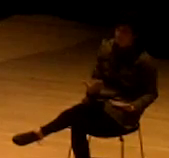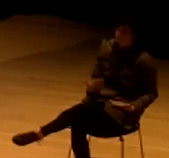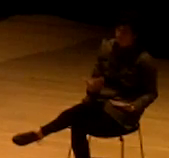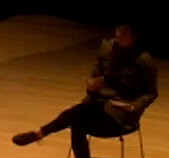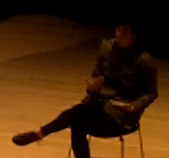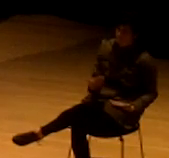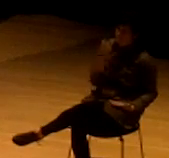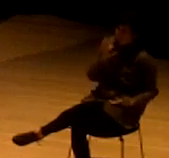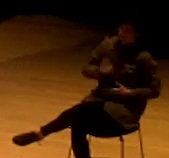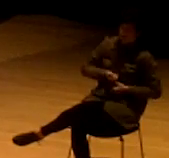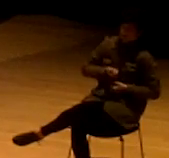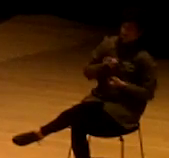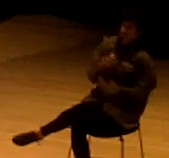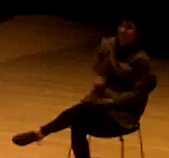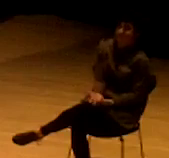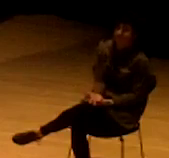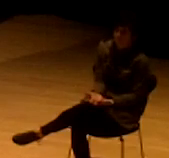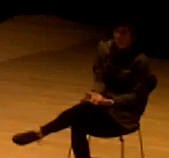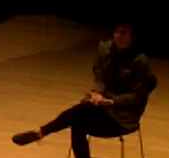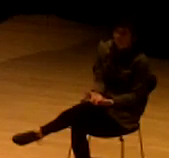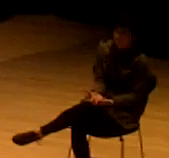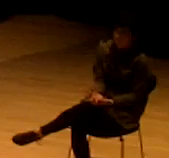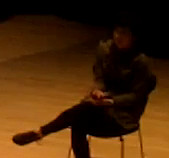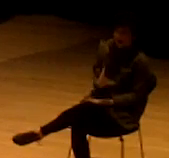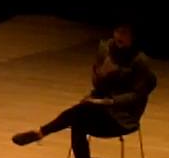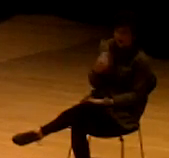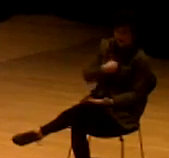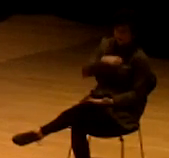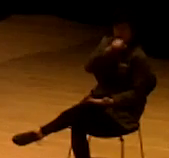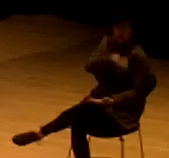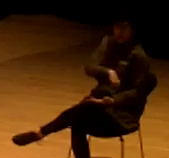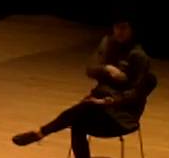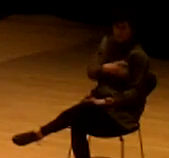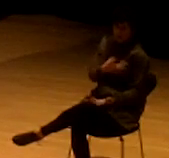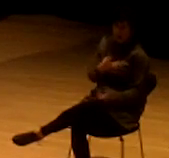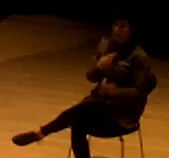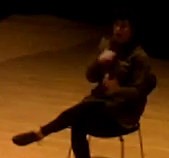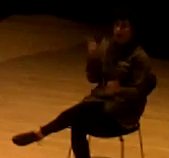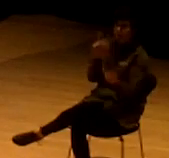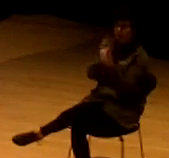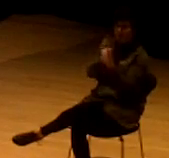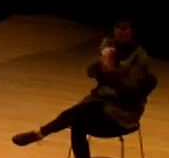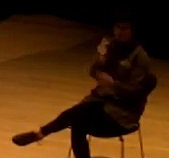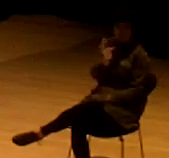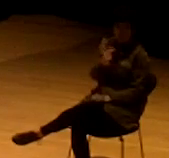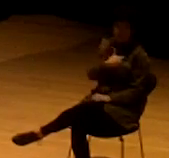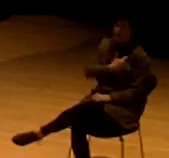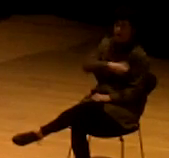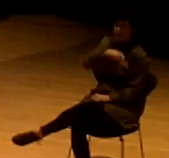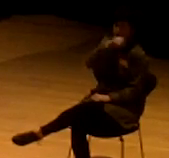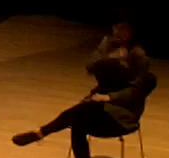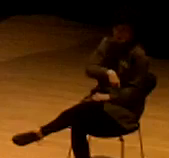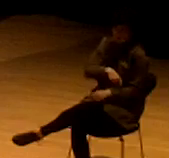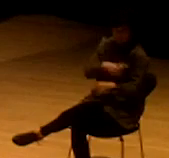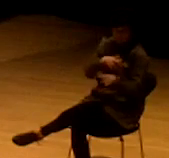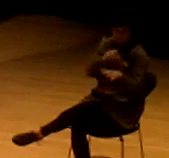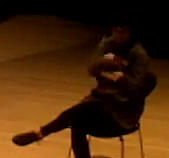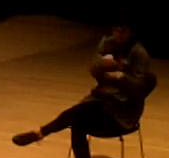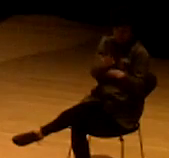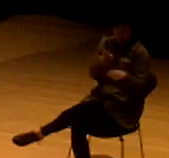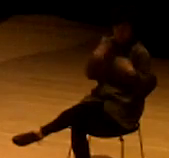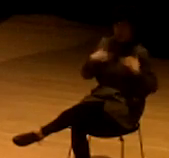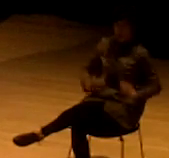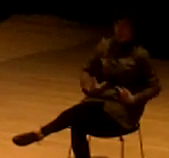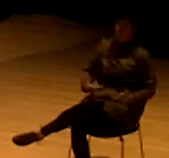what, you know, I loved Gregg's body just the way it was when I saw it at first, and it just wouldn't have lasted